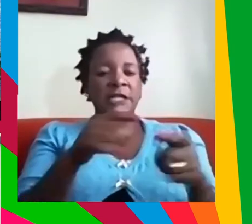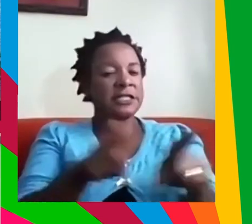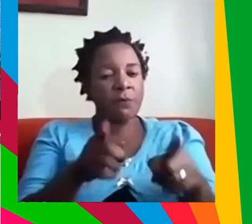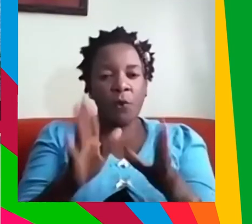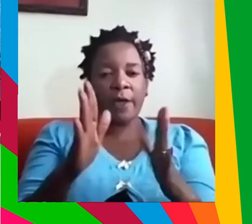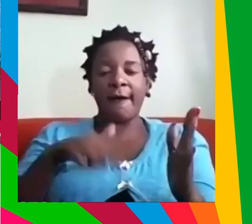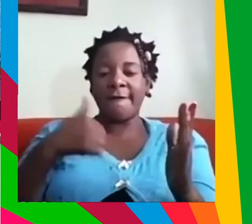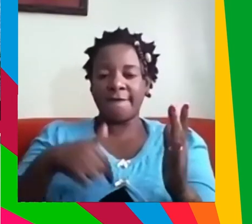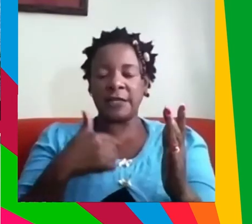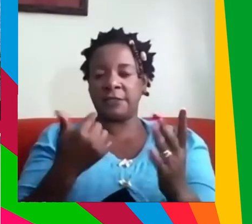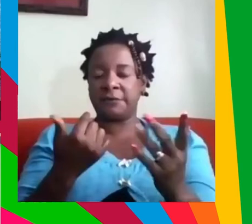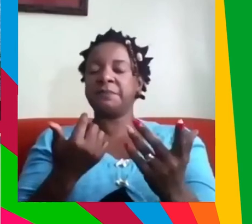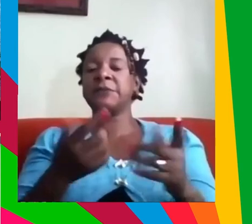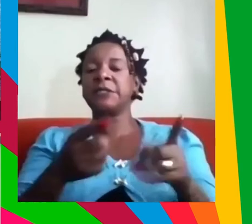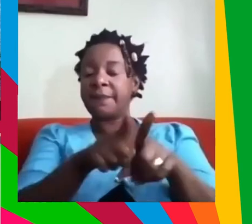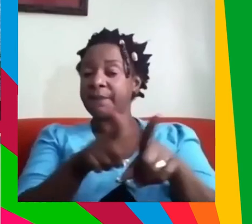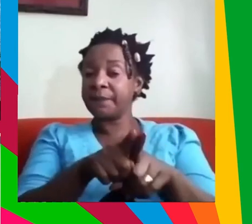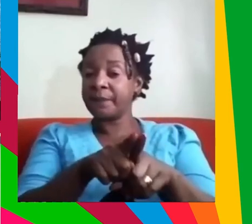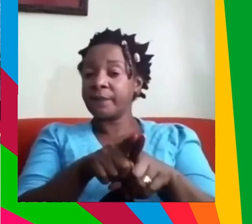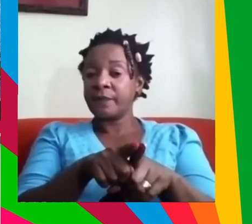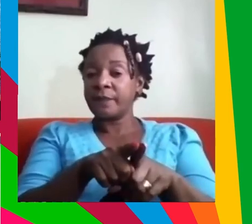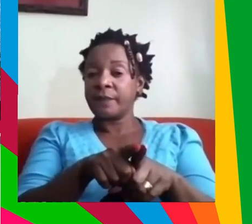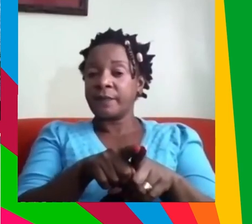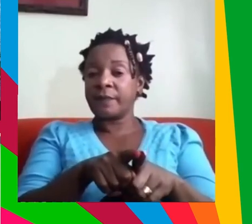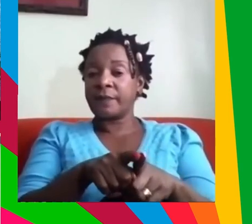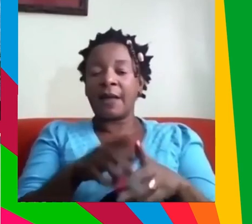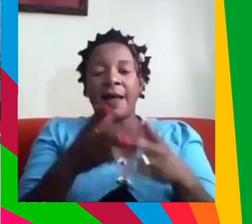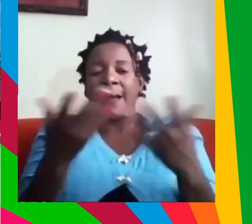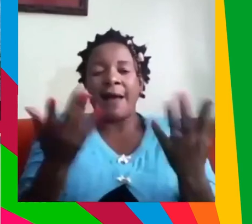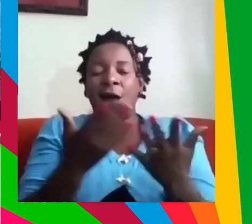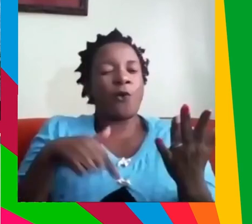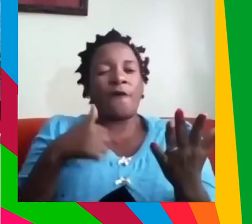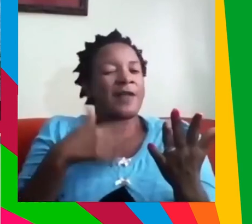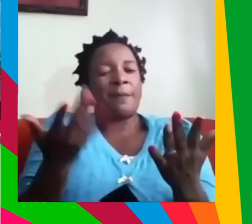felt boxed in, you know, when I was emerging, or how do you feel about that?